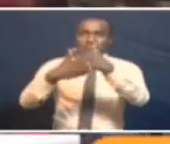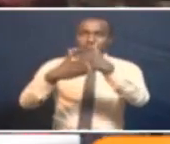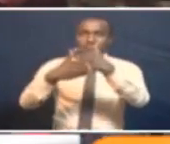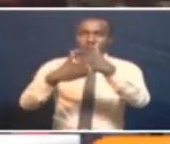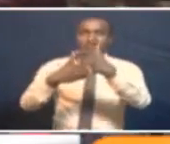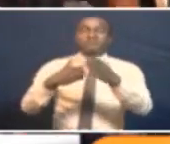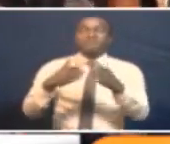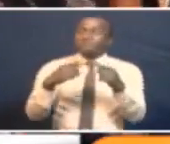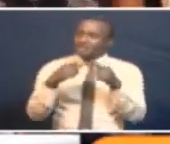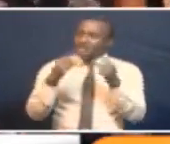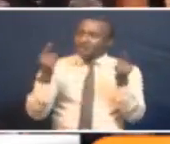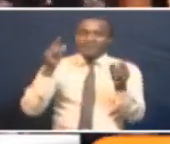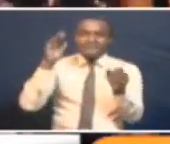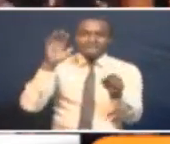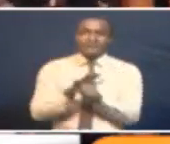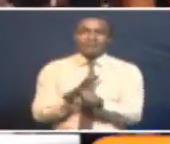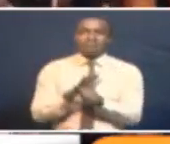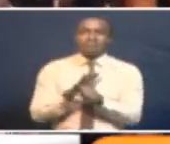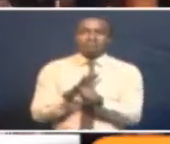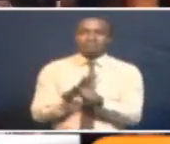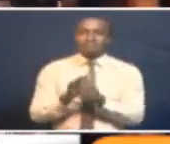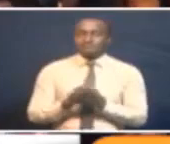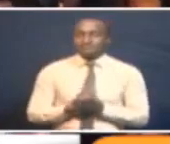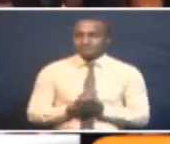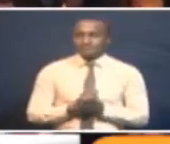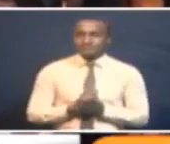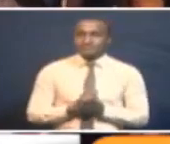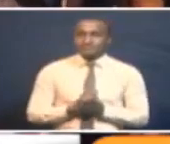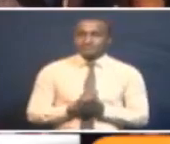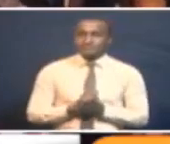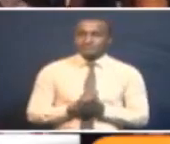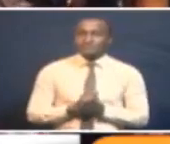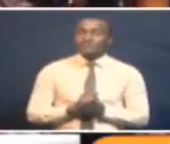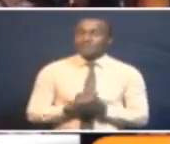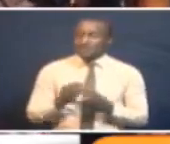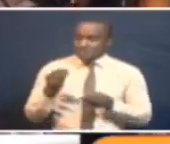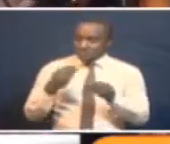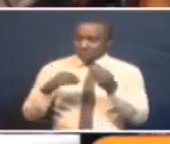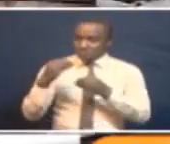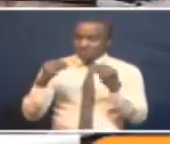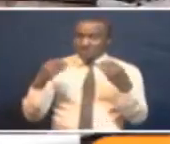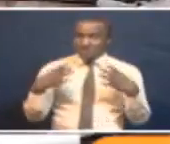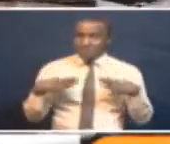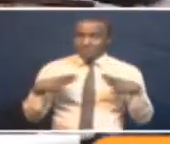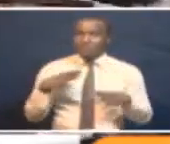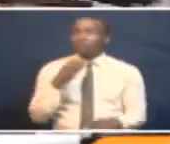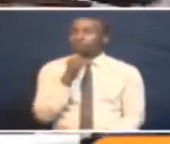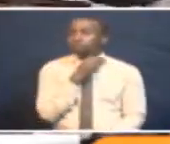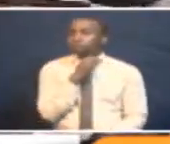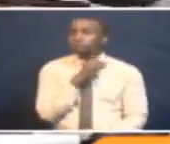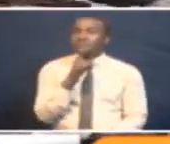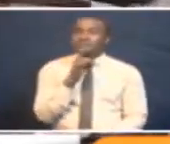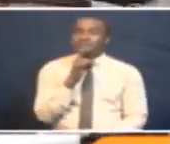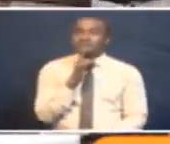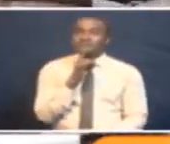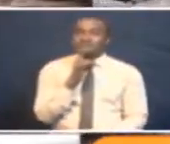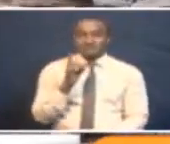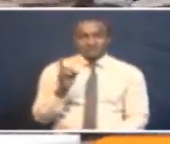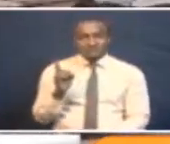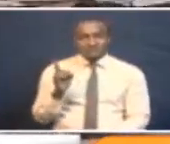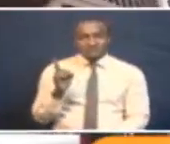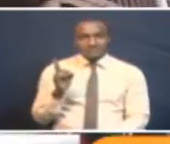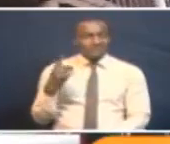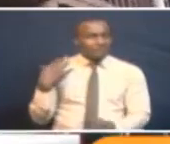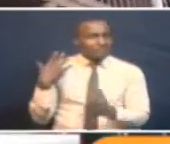adui ni wengi. The traders complaining that the repeated investigations launched over the years seem to have been an exercise in